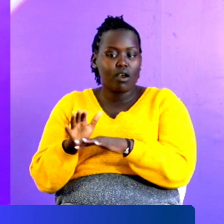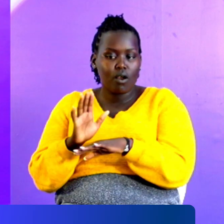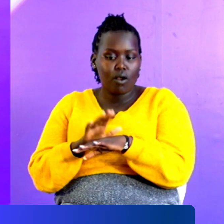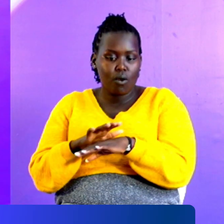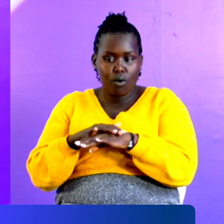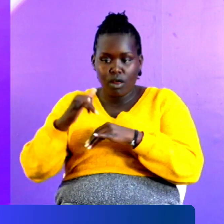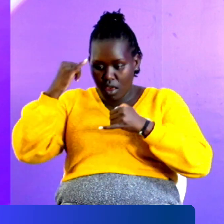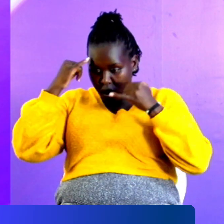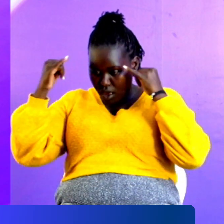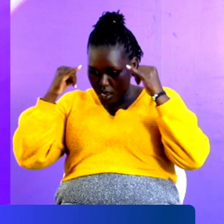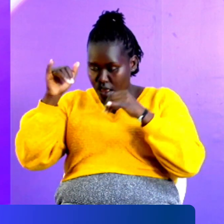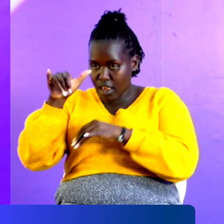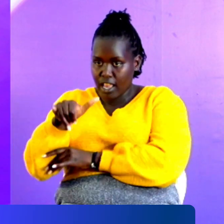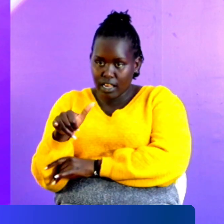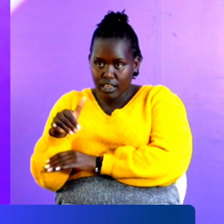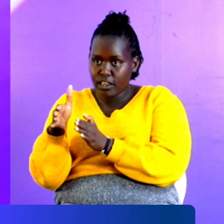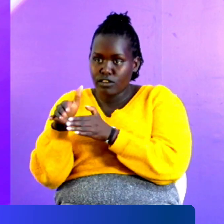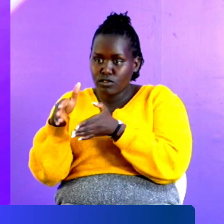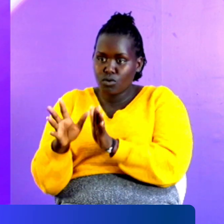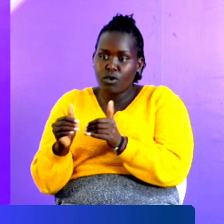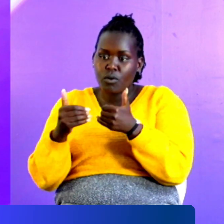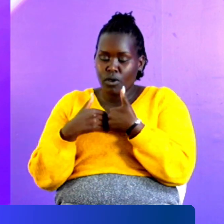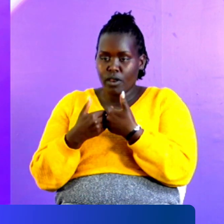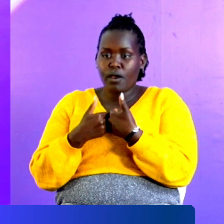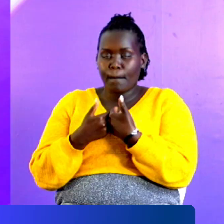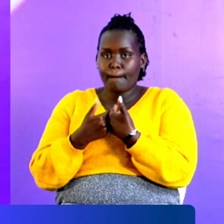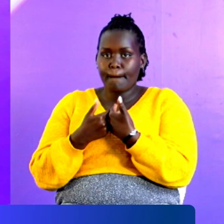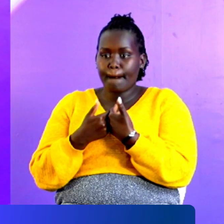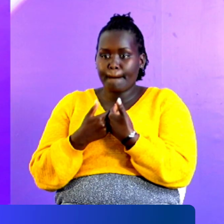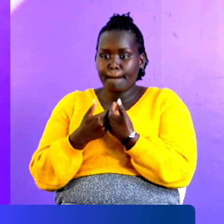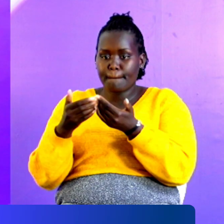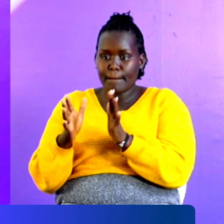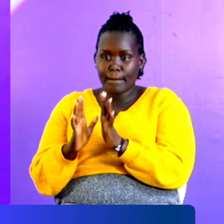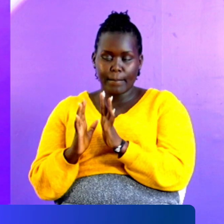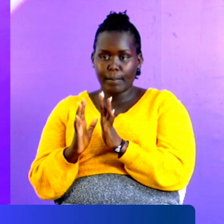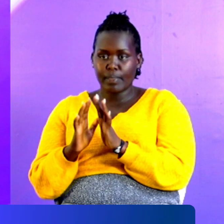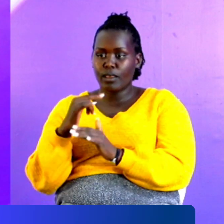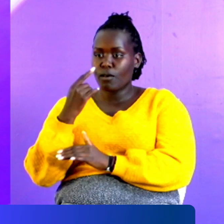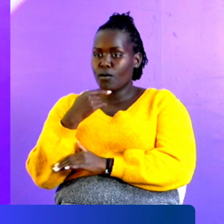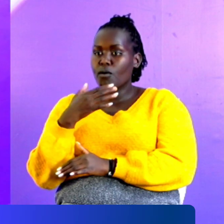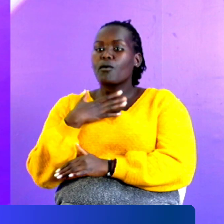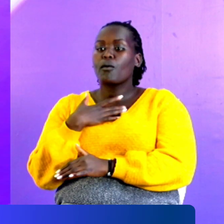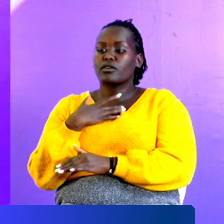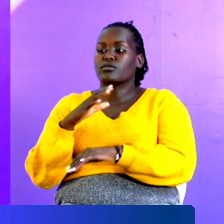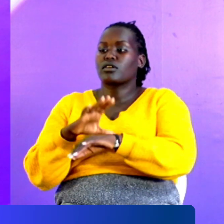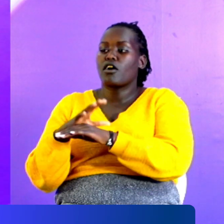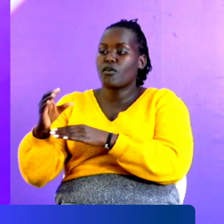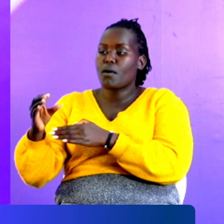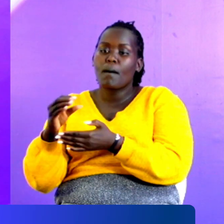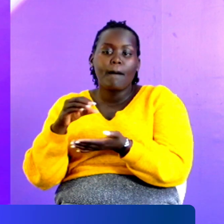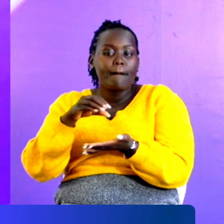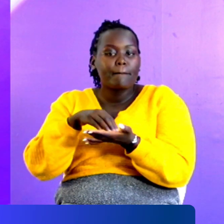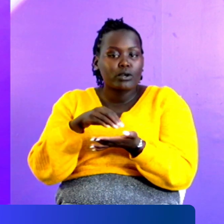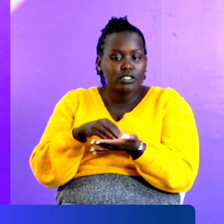idea. Yeah. In that organizing, we have come up with a caucus of young aspirants who want to go for position. Okay?